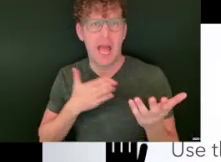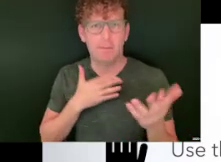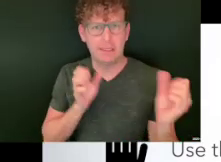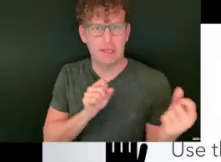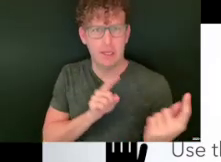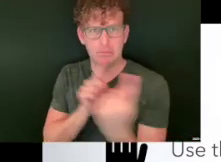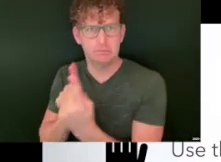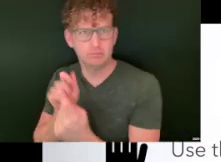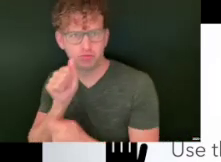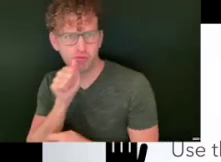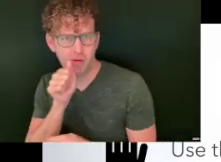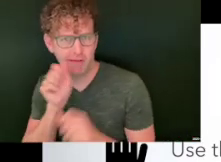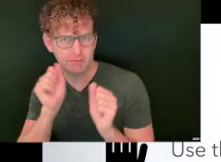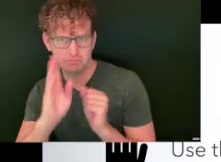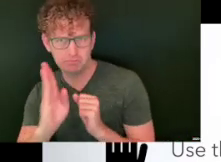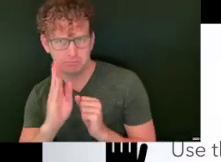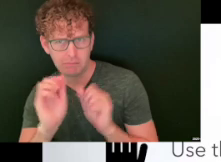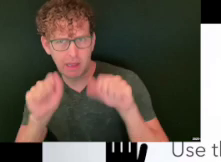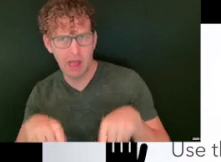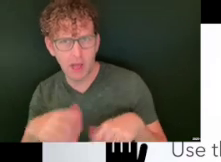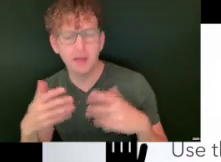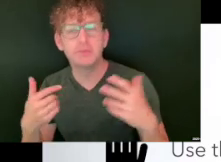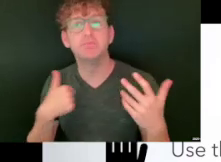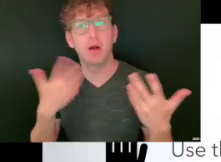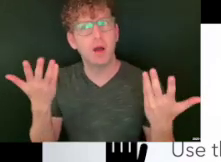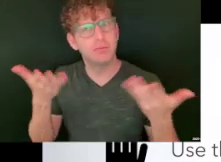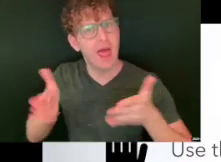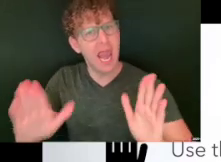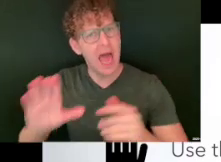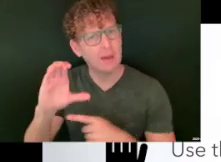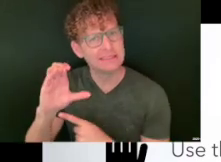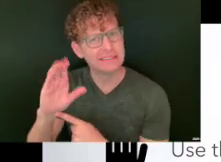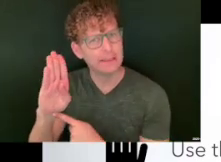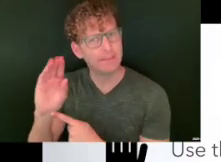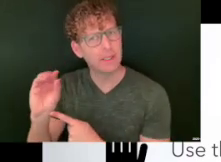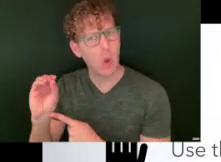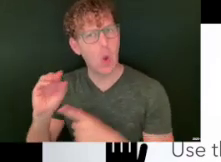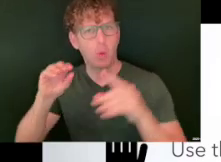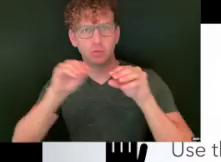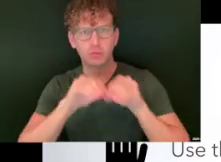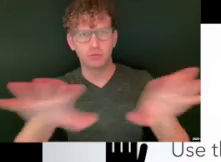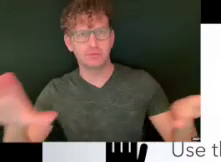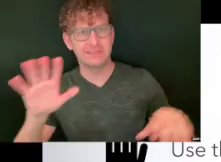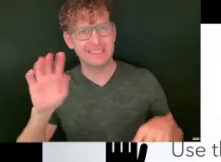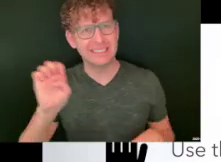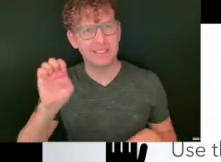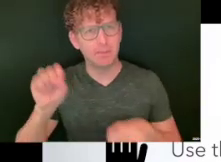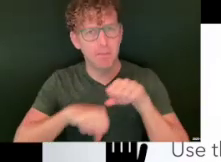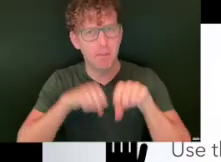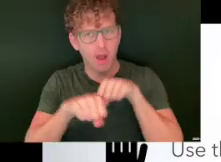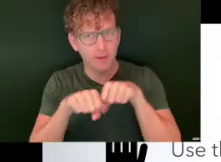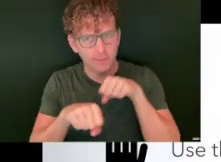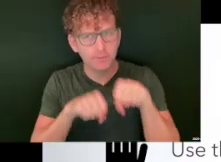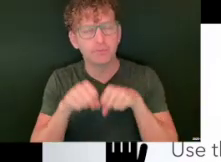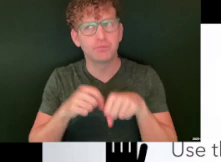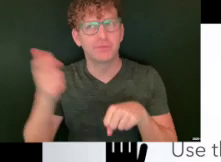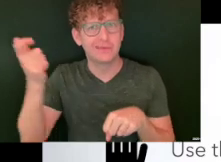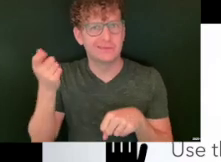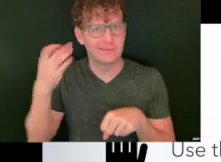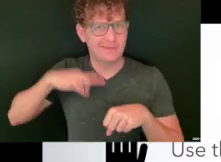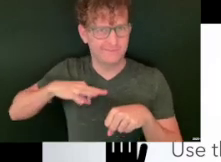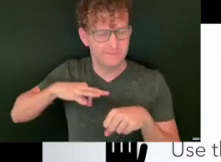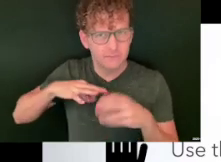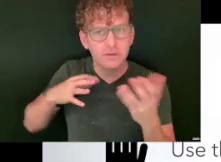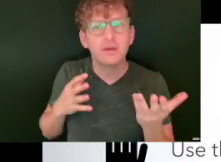process. So we won't have a first come, first serve process anymore. We're doing a randomization. And with the